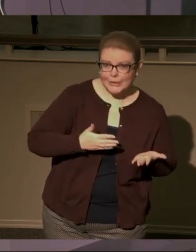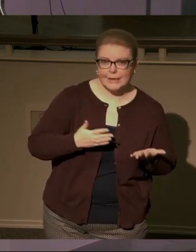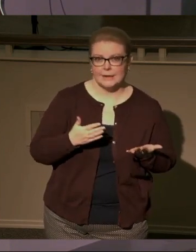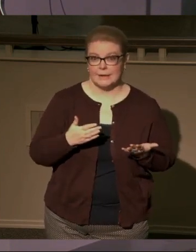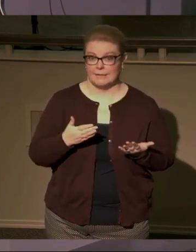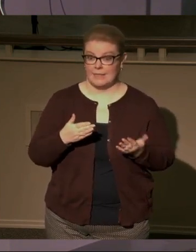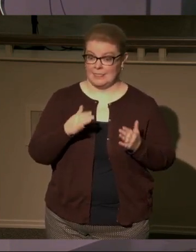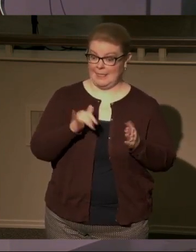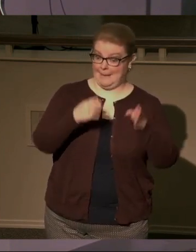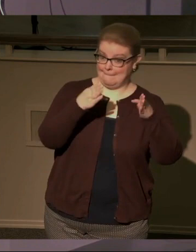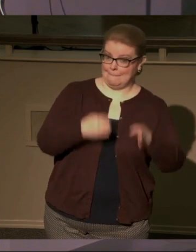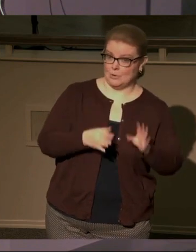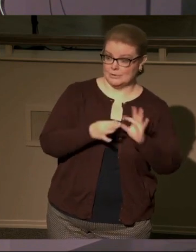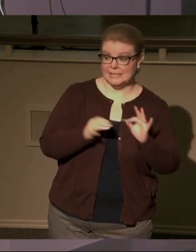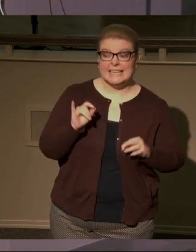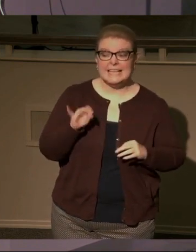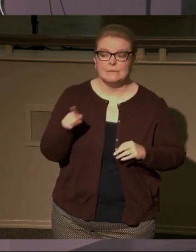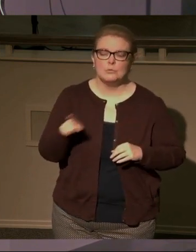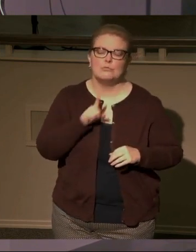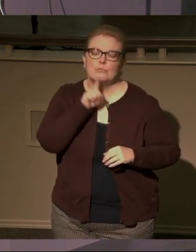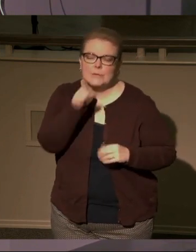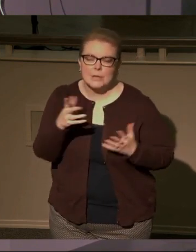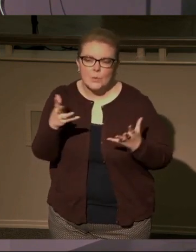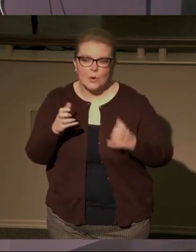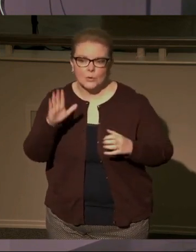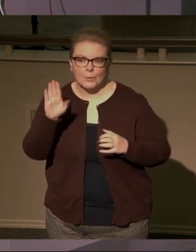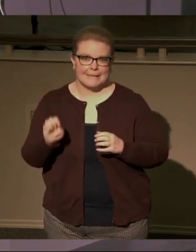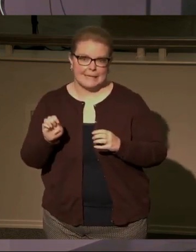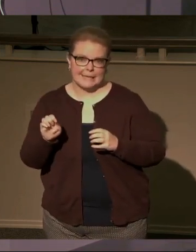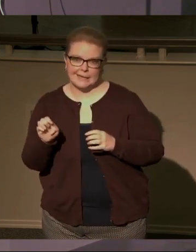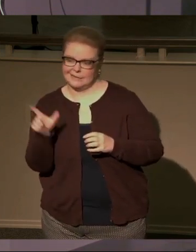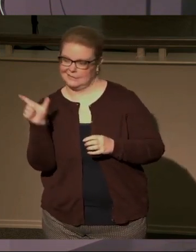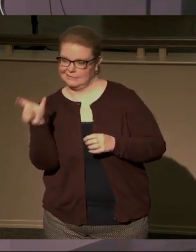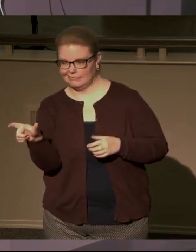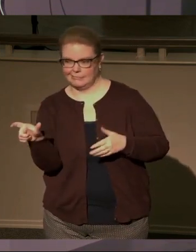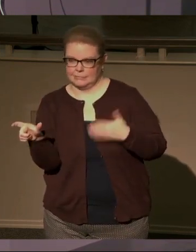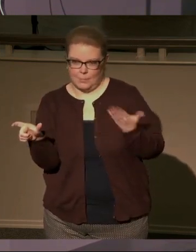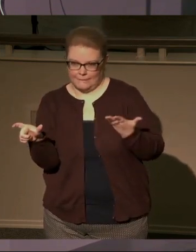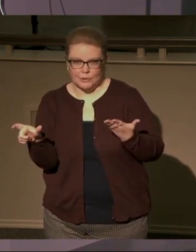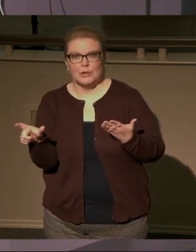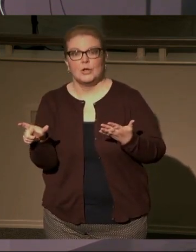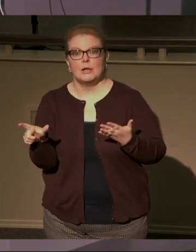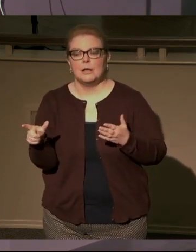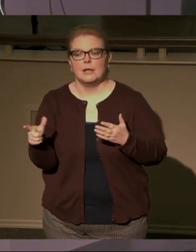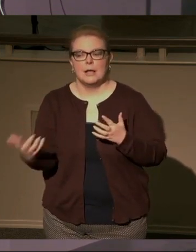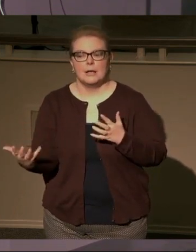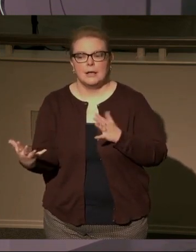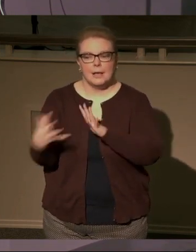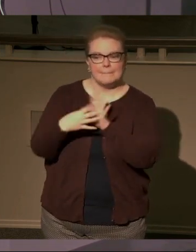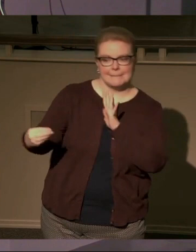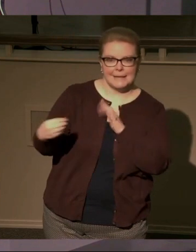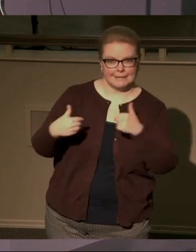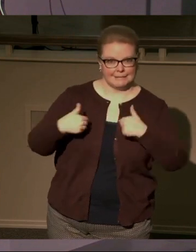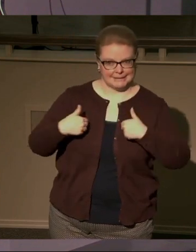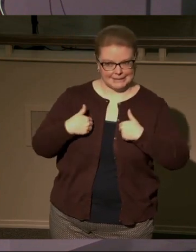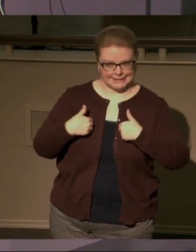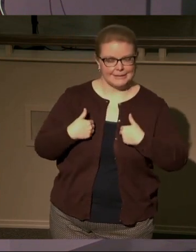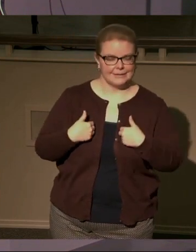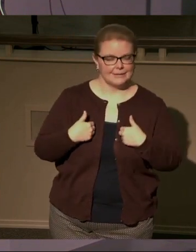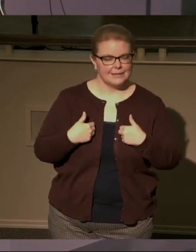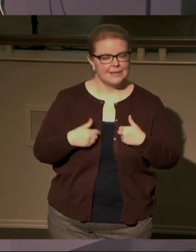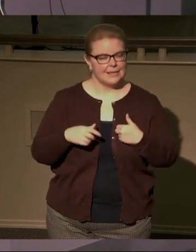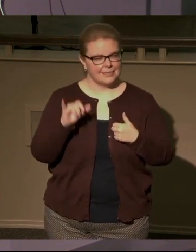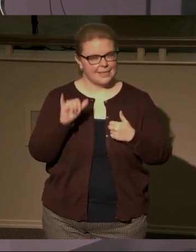saying, if you really want to be fill in the blank, then you'll be like me. The rise of